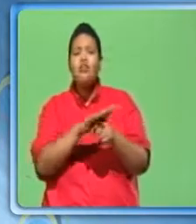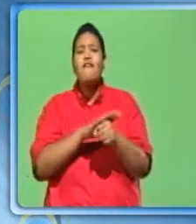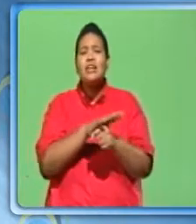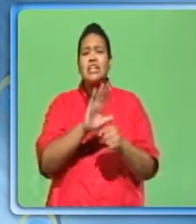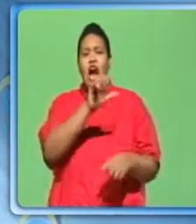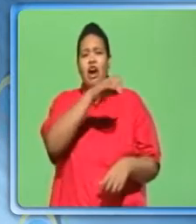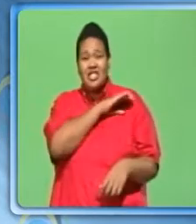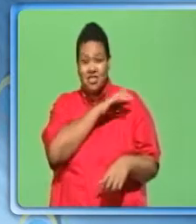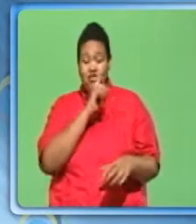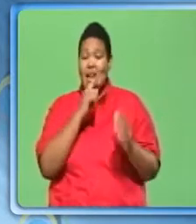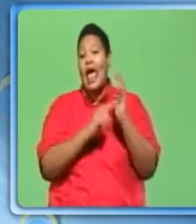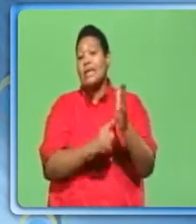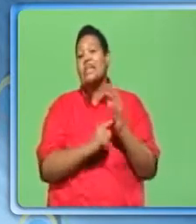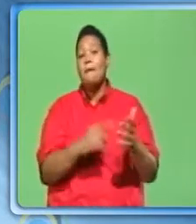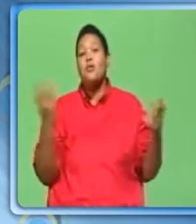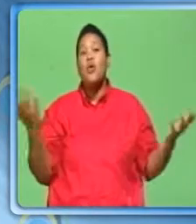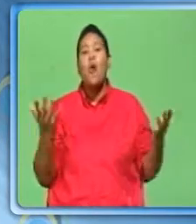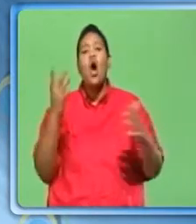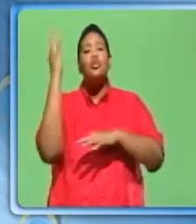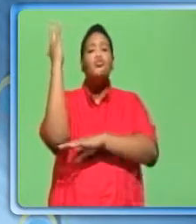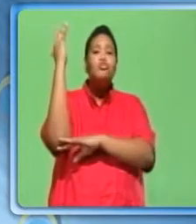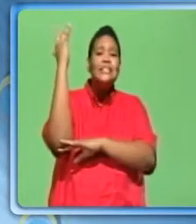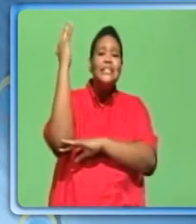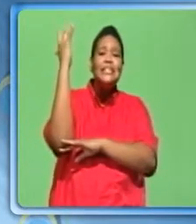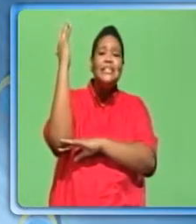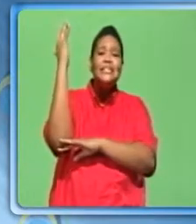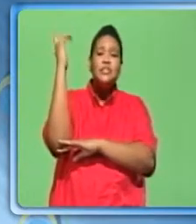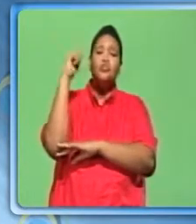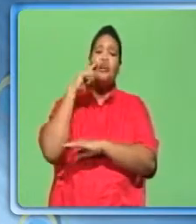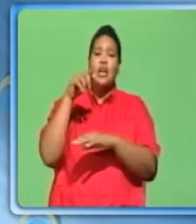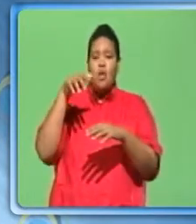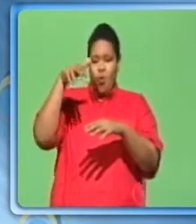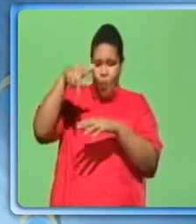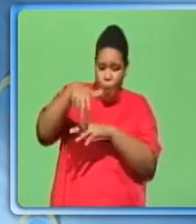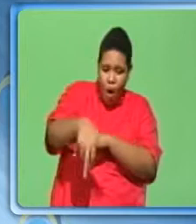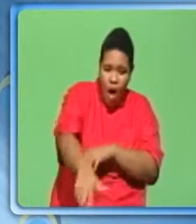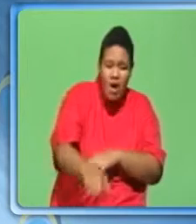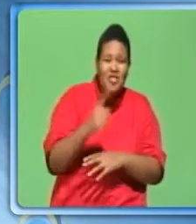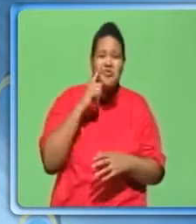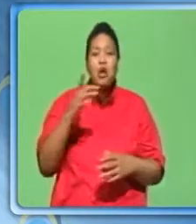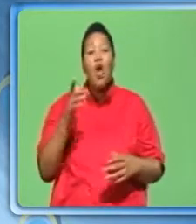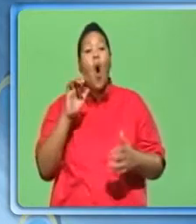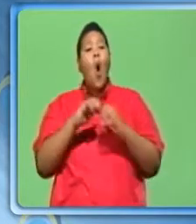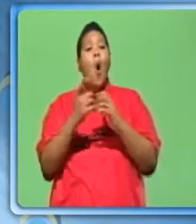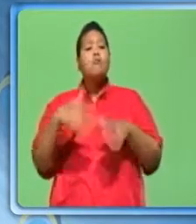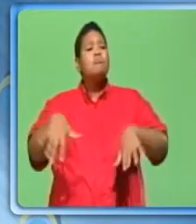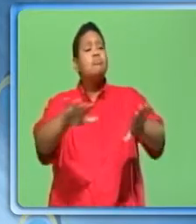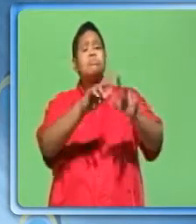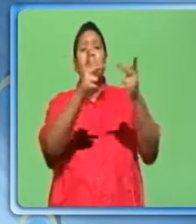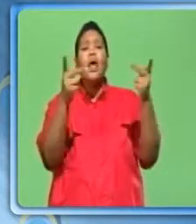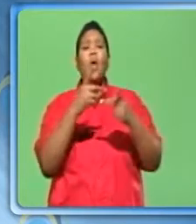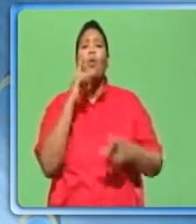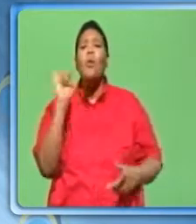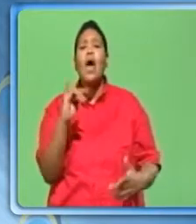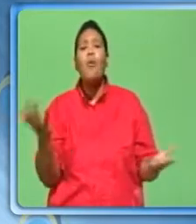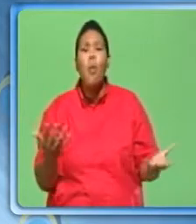characteristics. Example, trees, steep slopes, overall terrain.